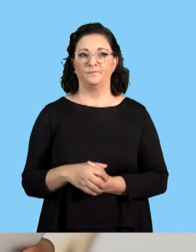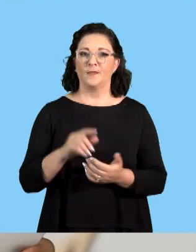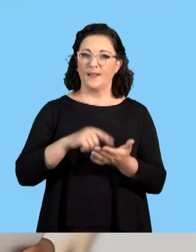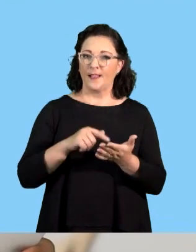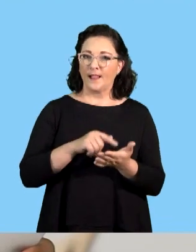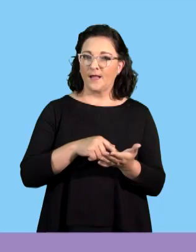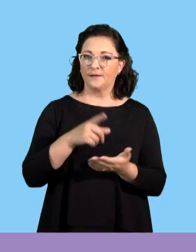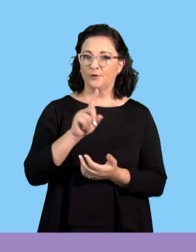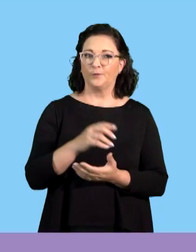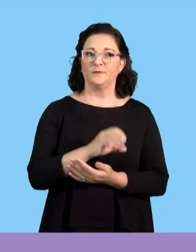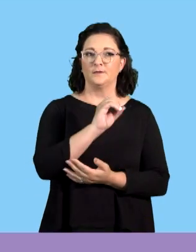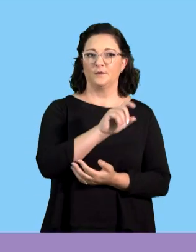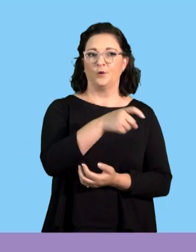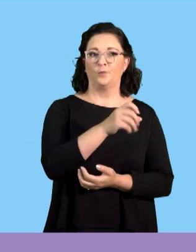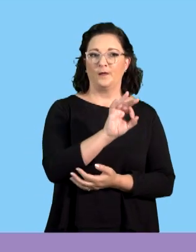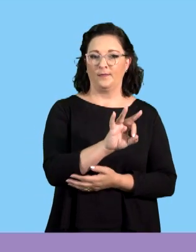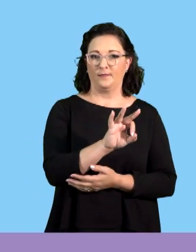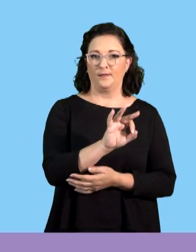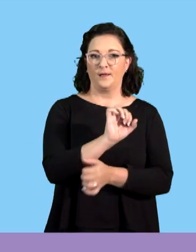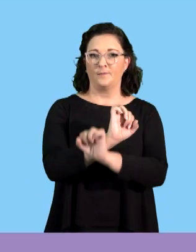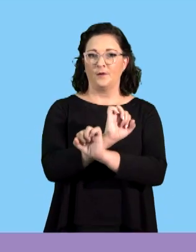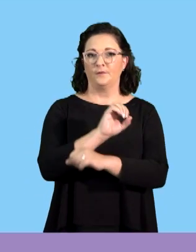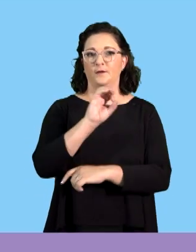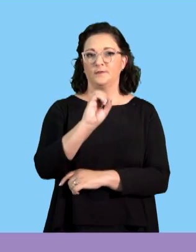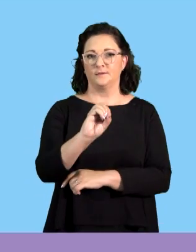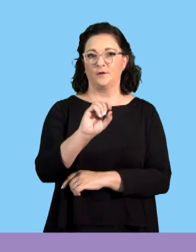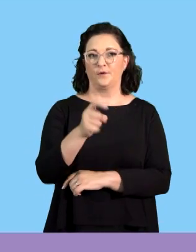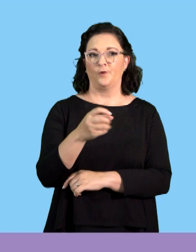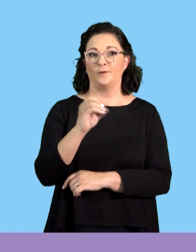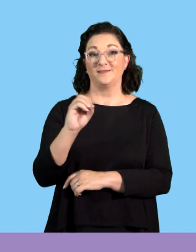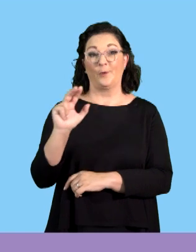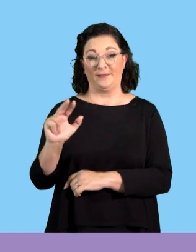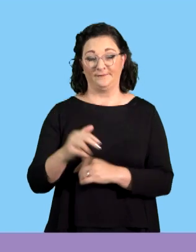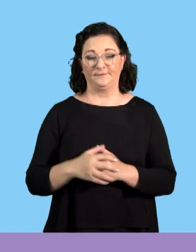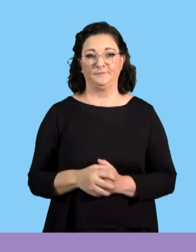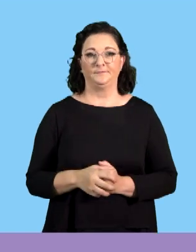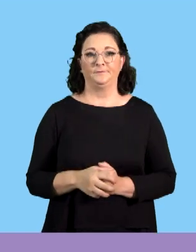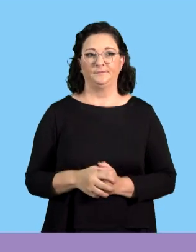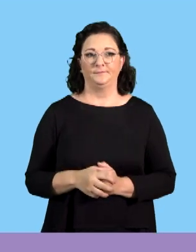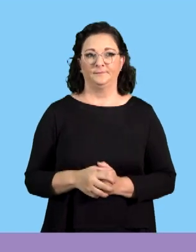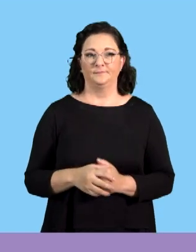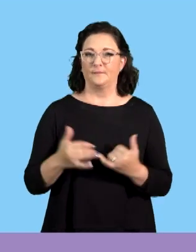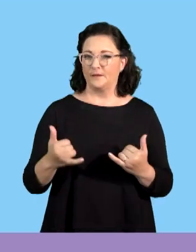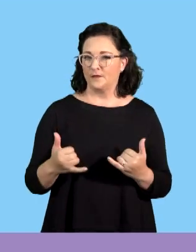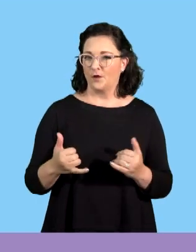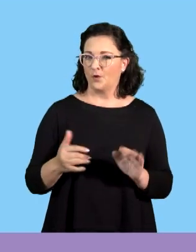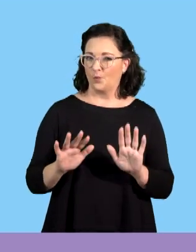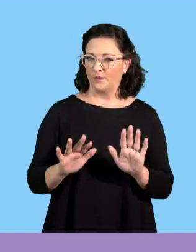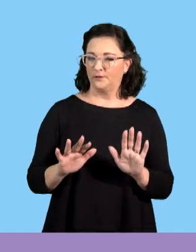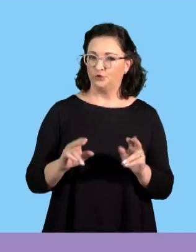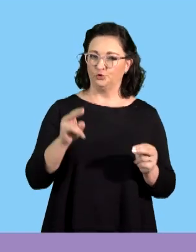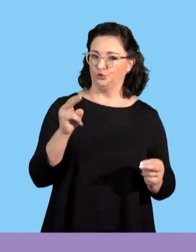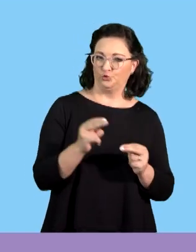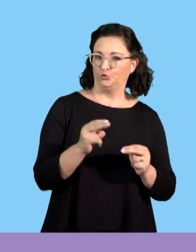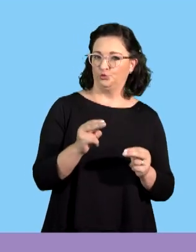examples. Calculate 0,3 multiplied by 0,08. Before we